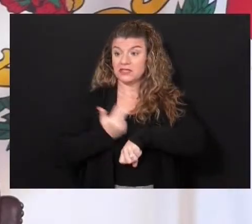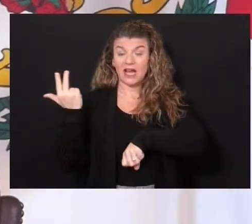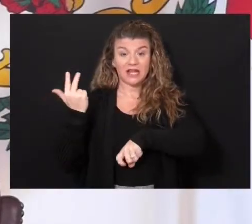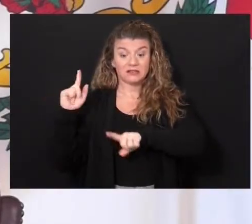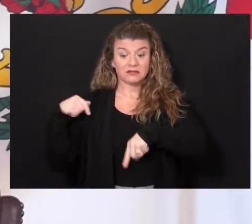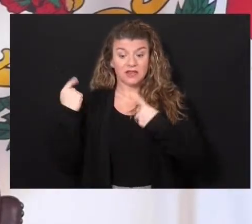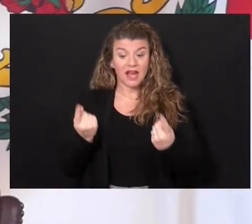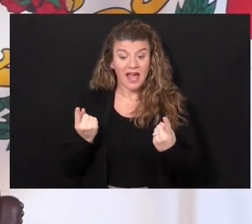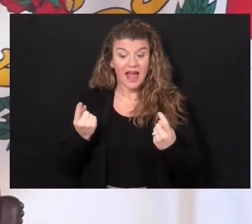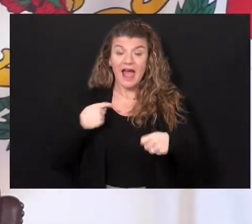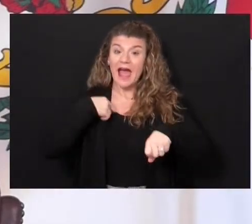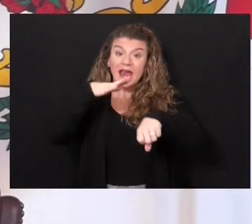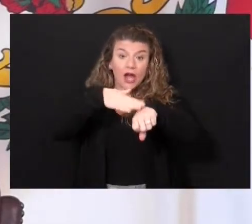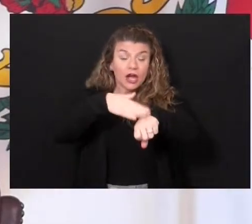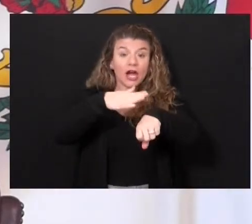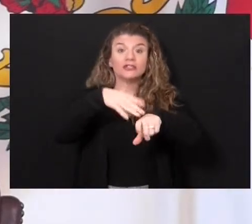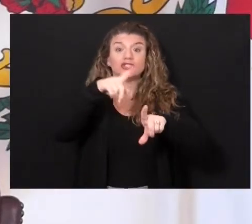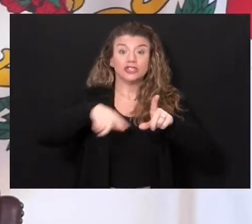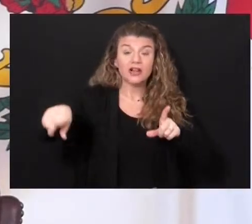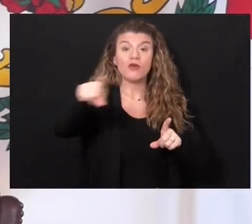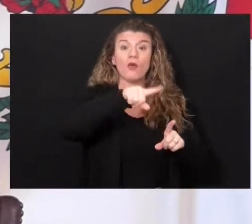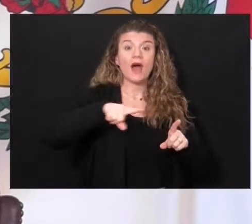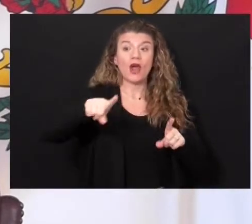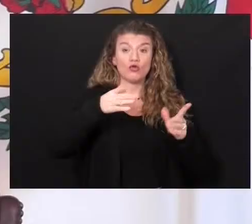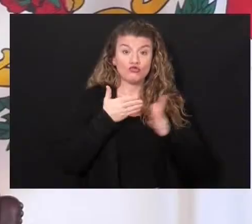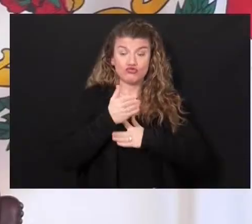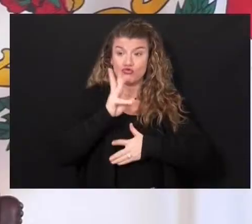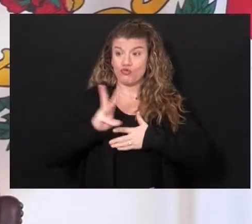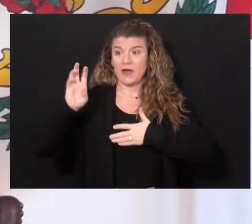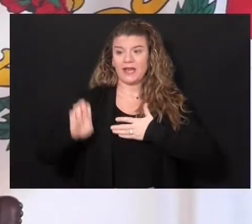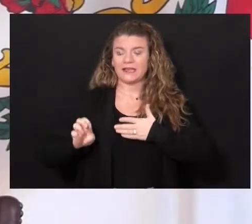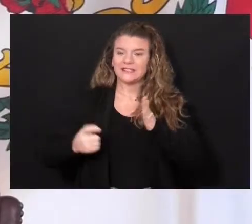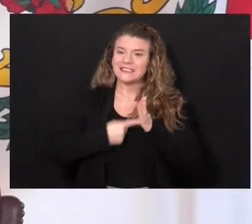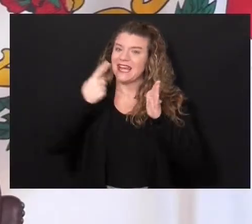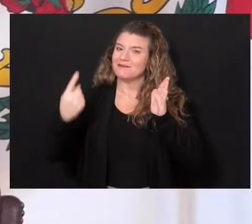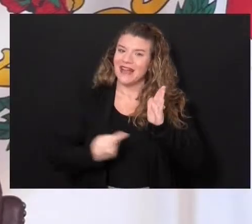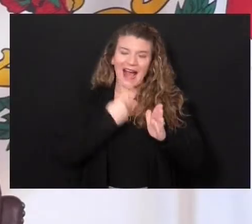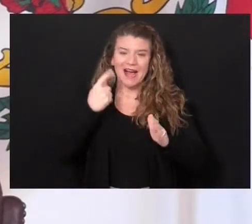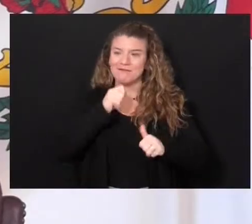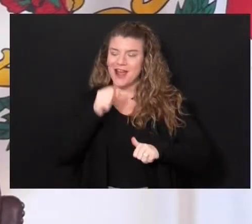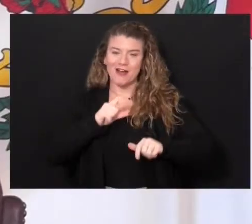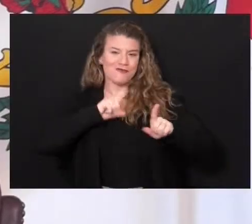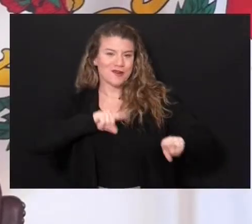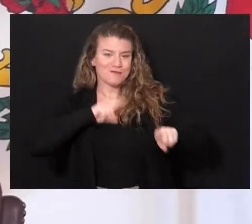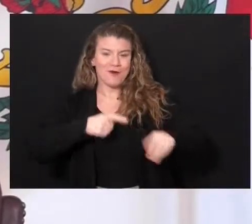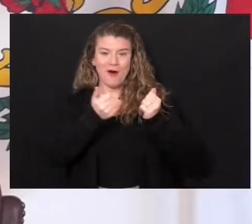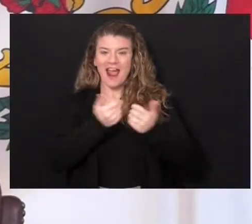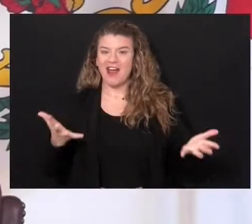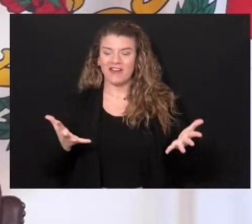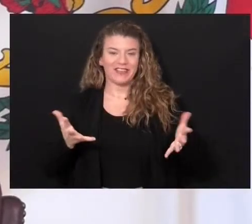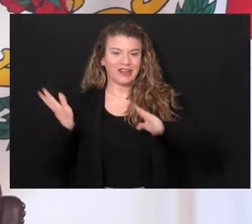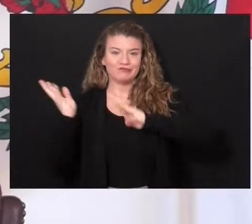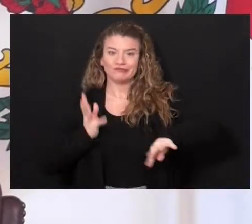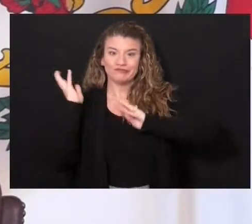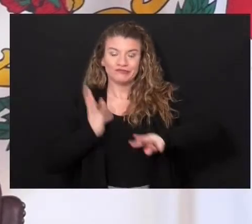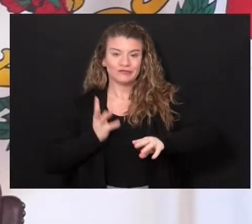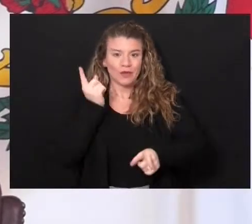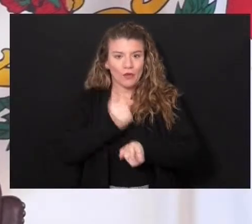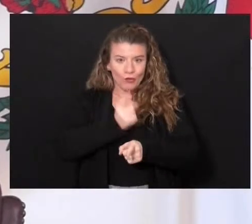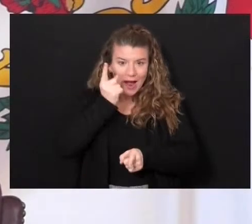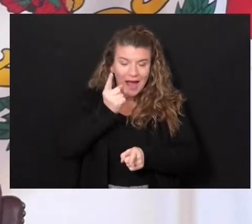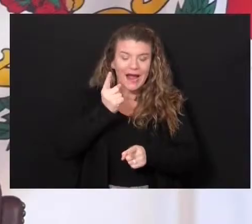I caution everyone that over the weekend, sometimes we don't get everything reported right up to snuff,